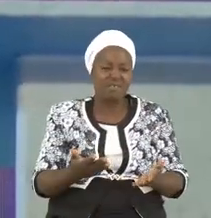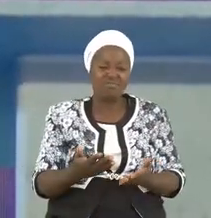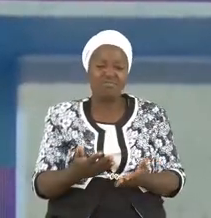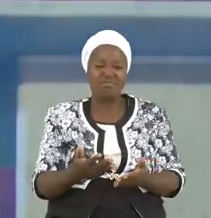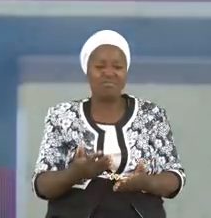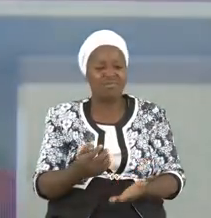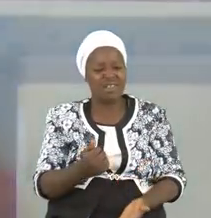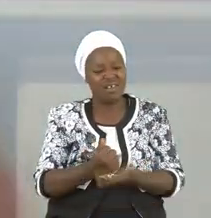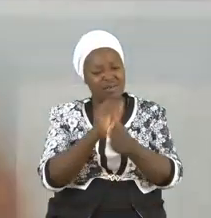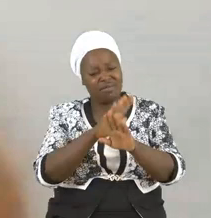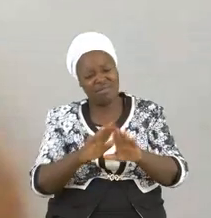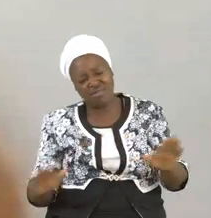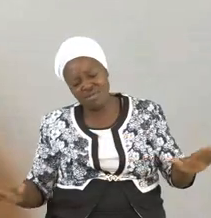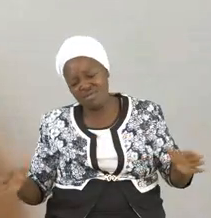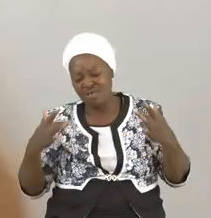for you.